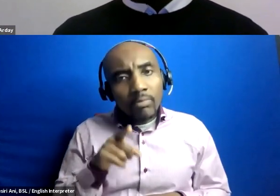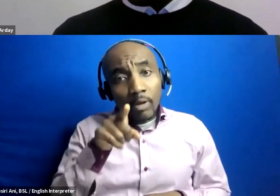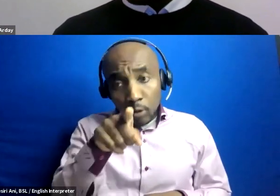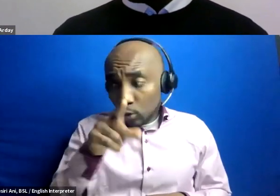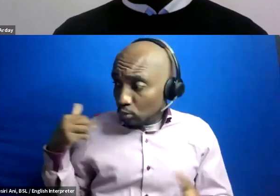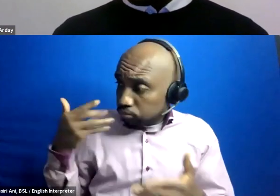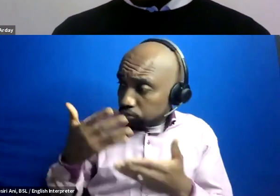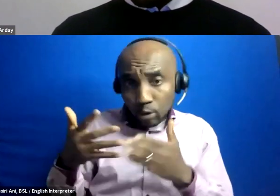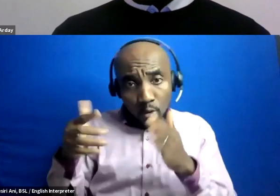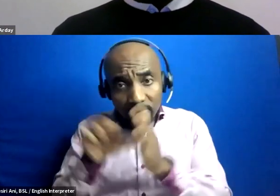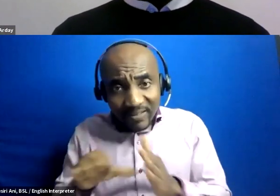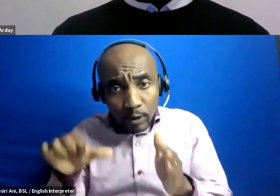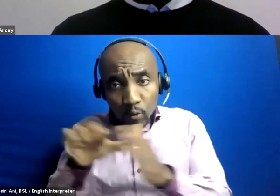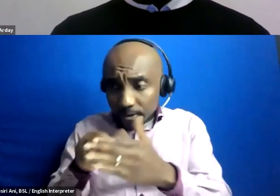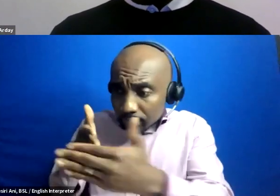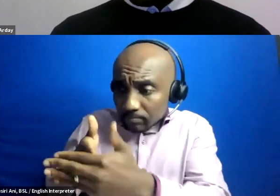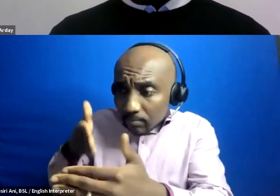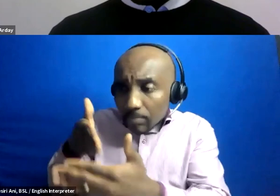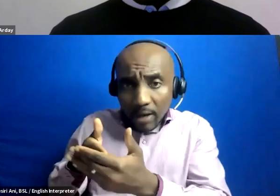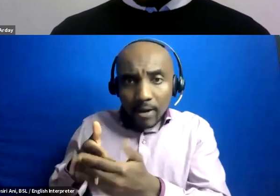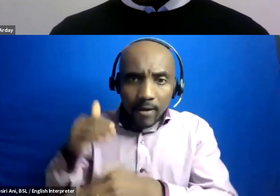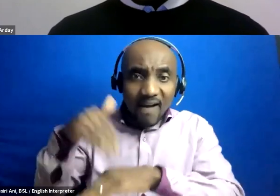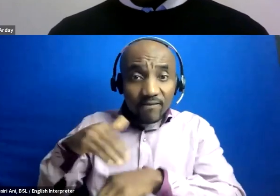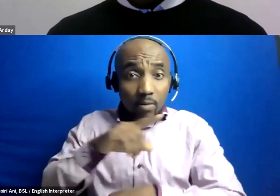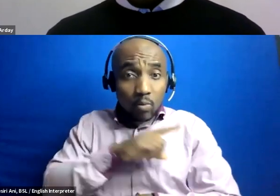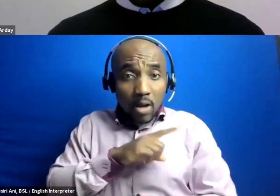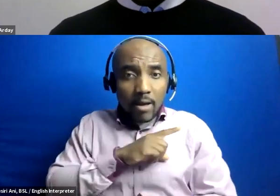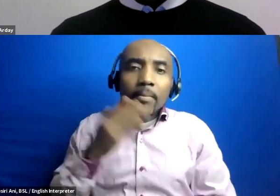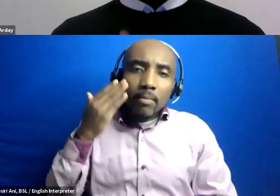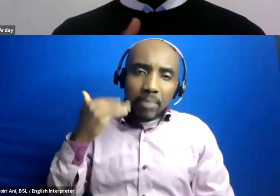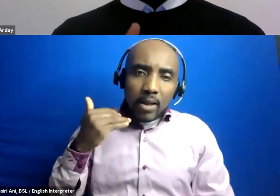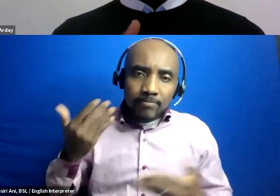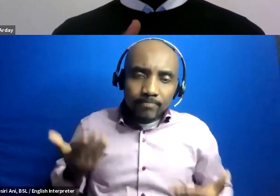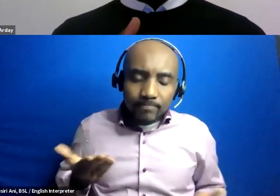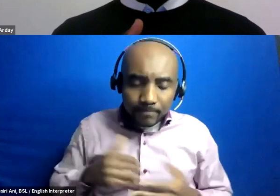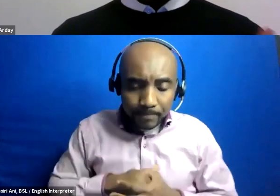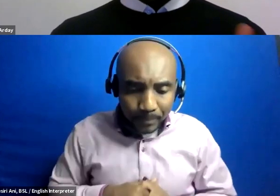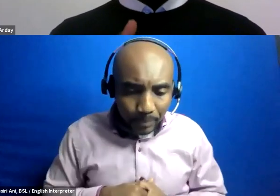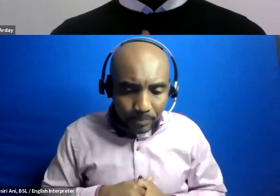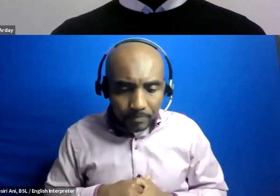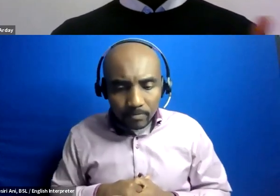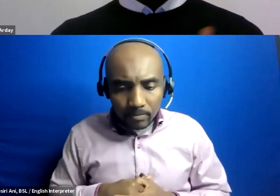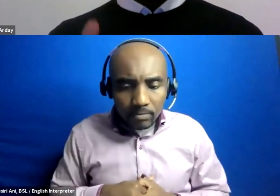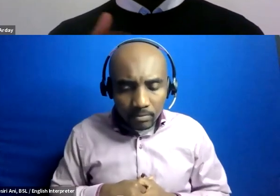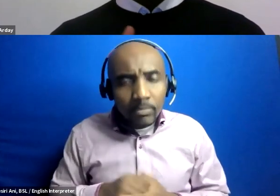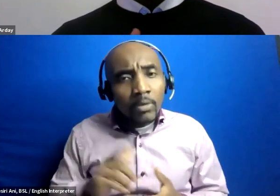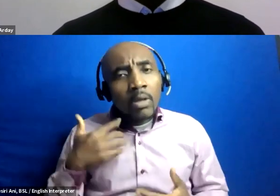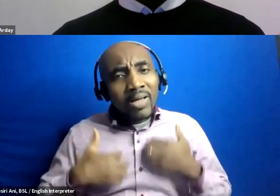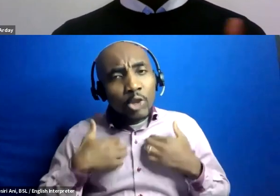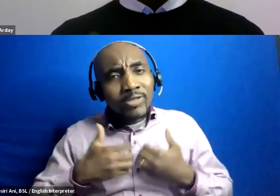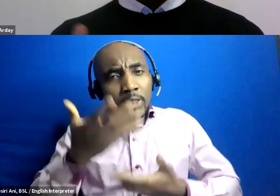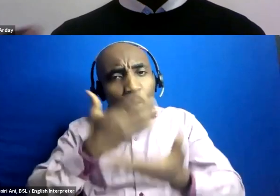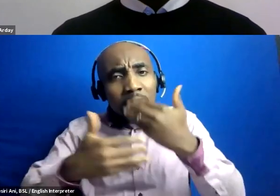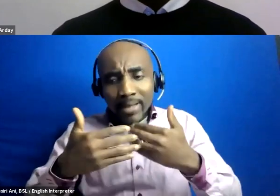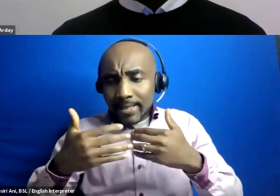that you experience. And I think it's interesting as well that you talk about this kind of multifaceted, multi-layered,